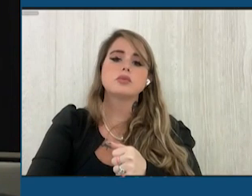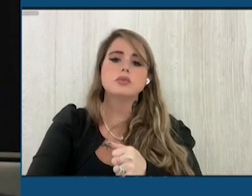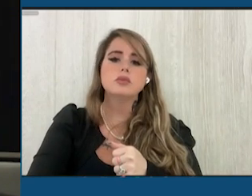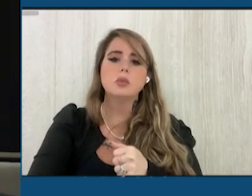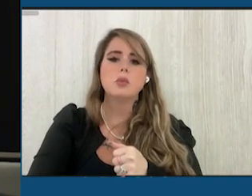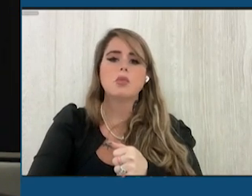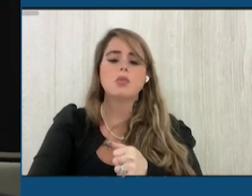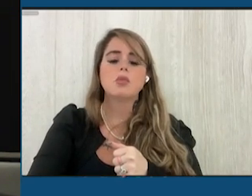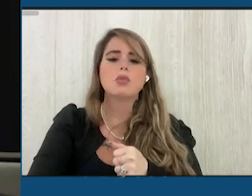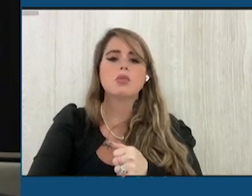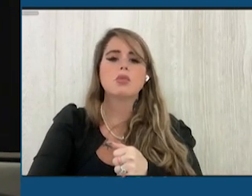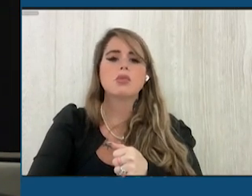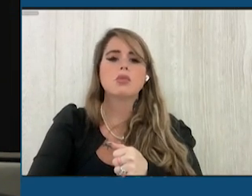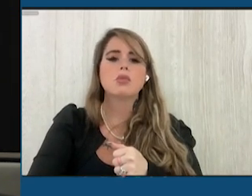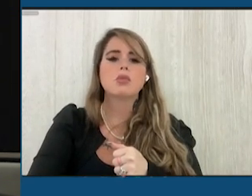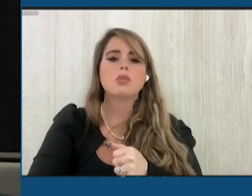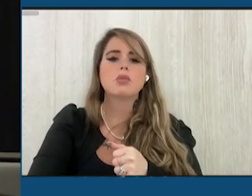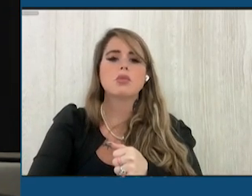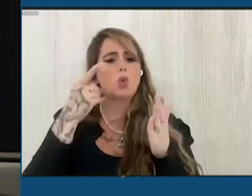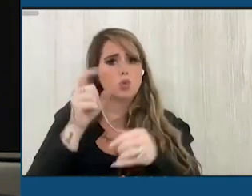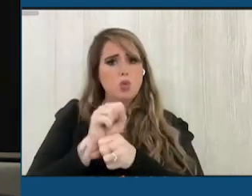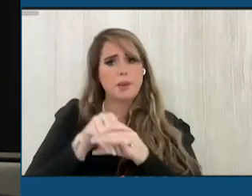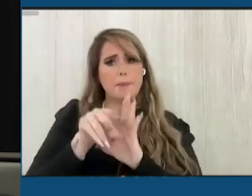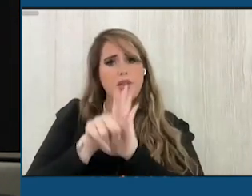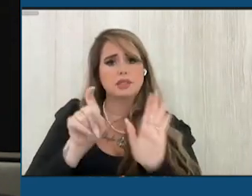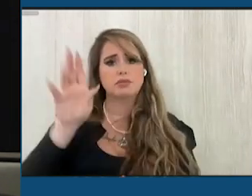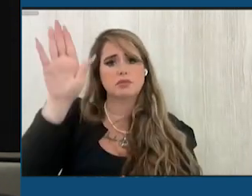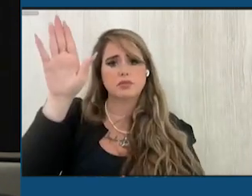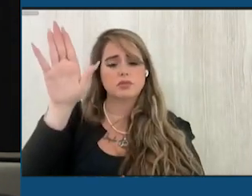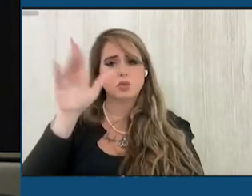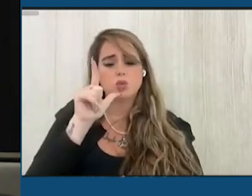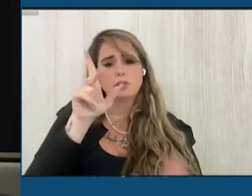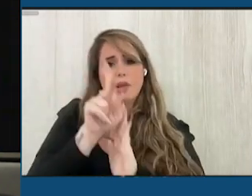in policy? Raise your hand. Few policy people.